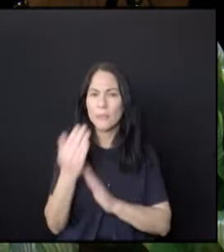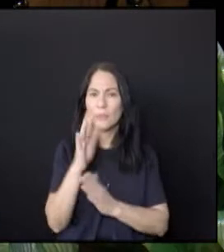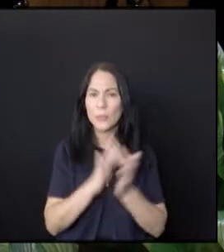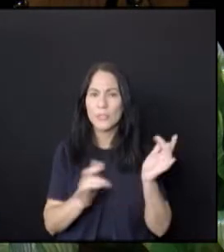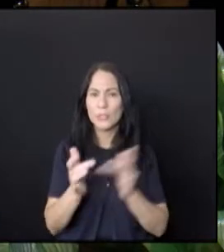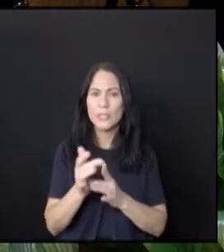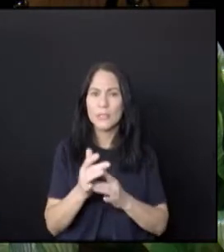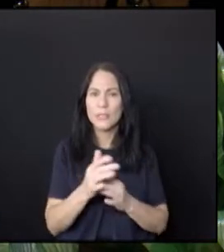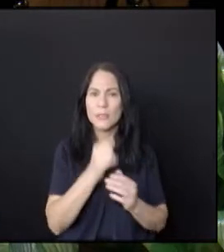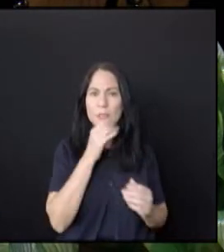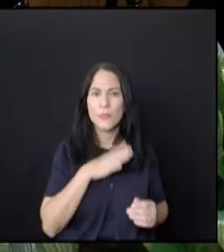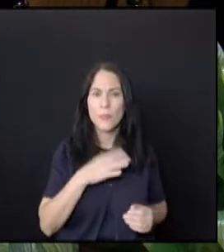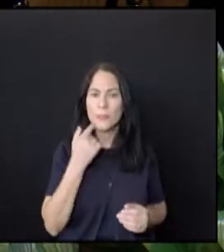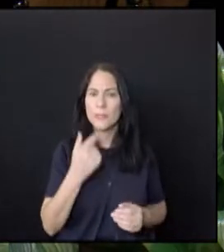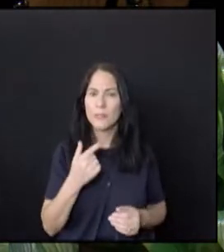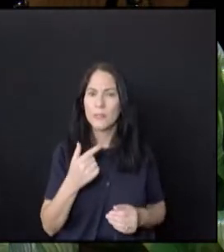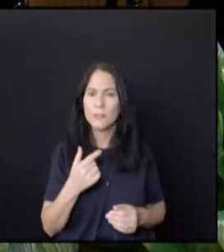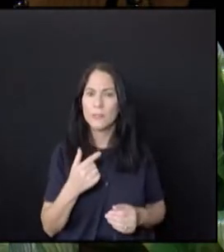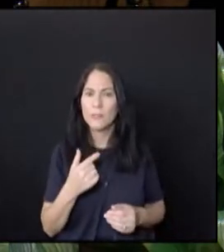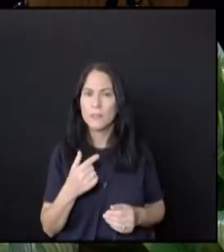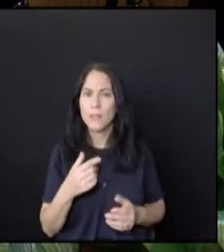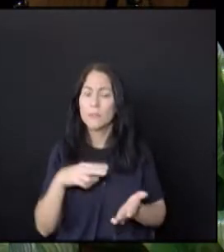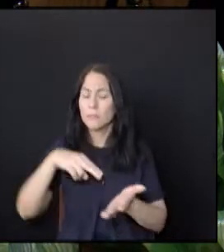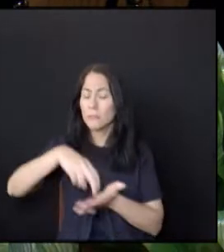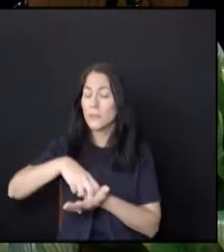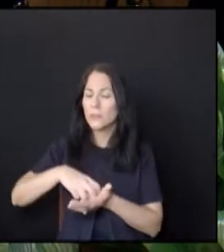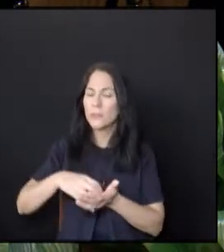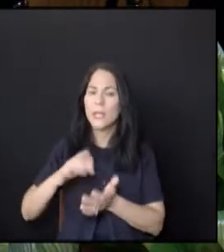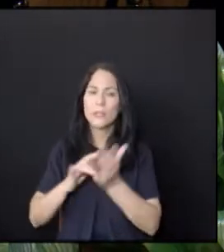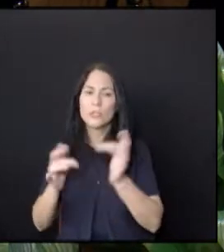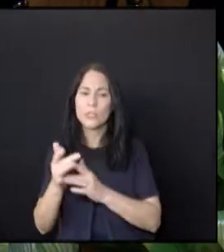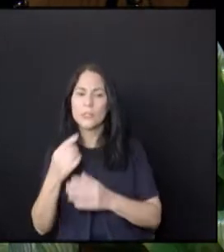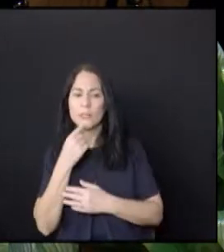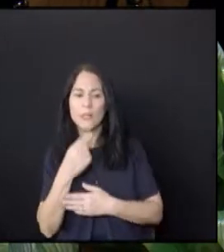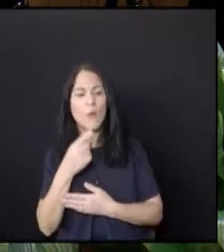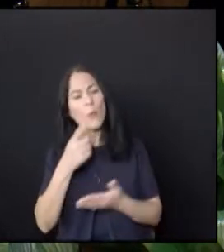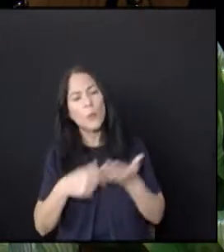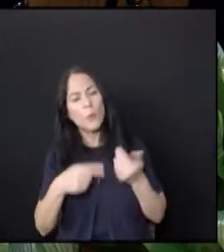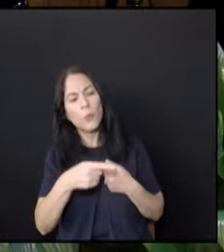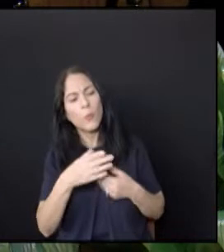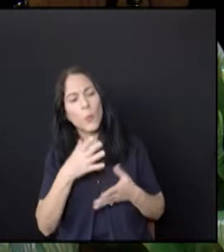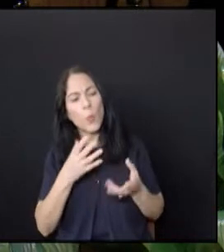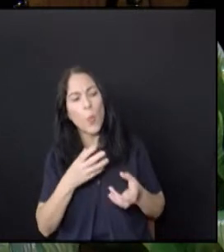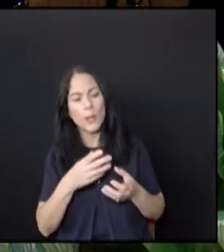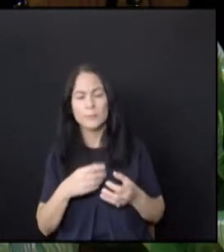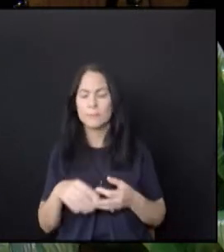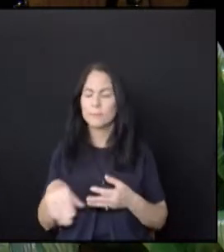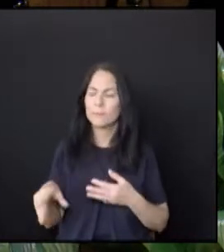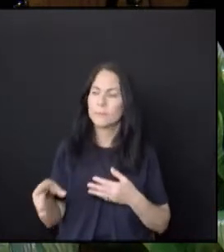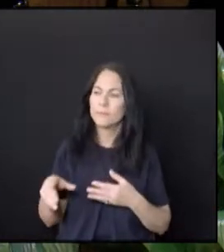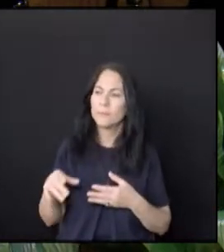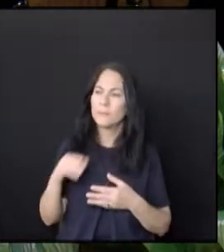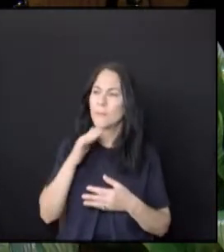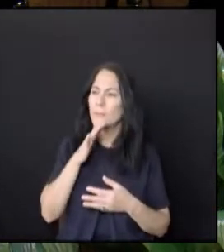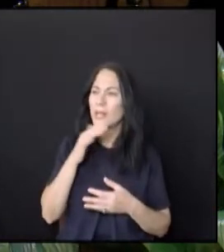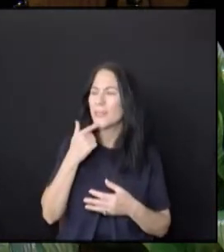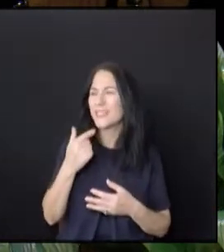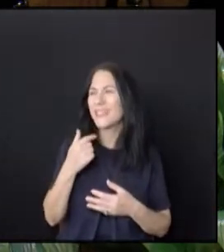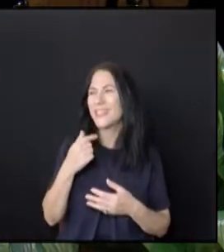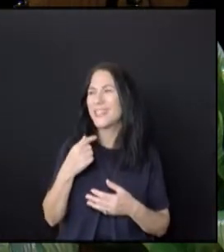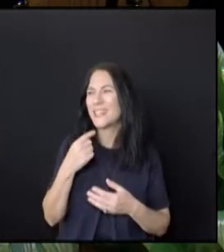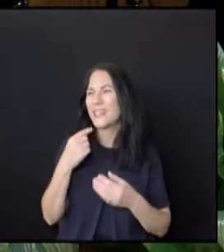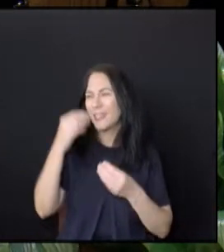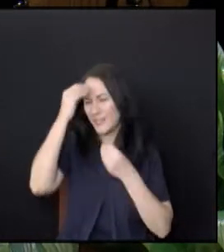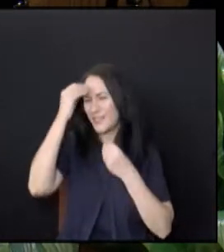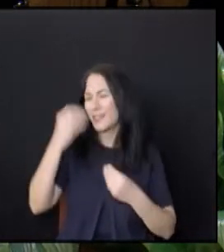said to her, "What do you want?" She said to him, "Say that these two sons of mine are to sit, one at your